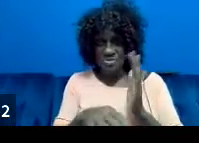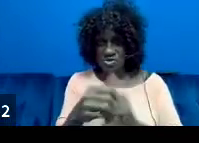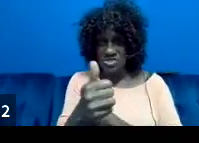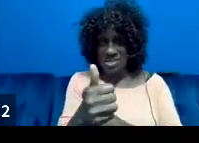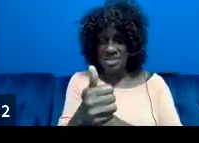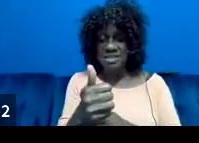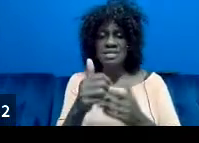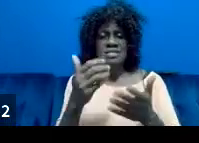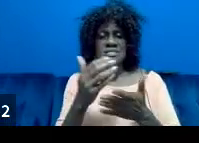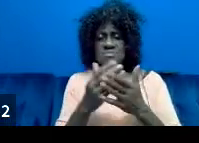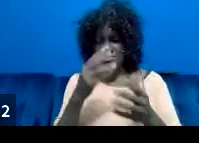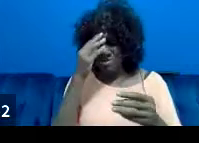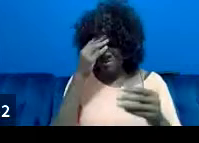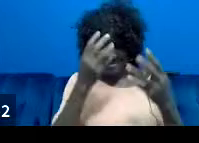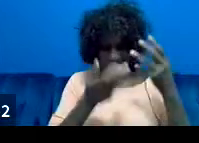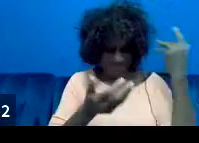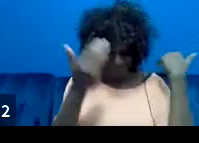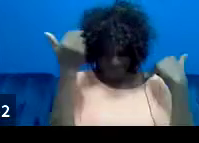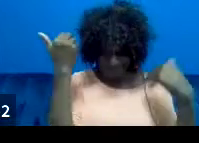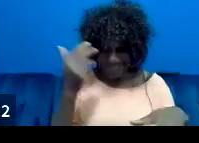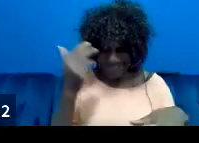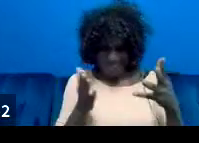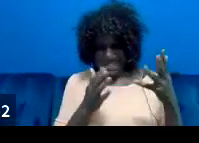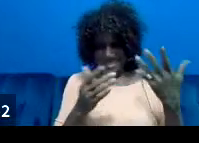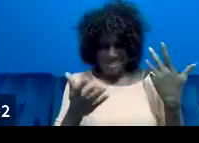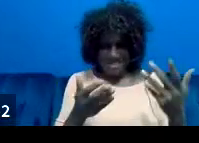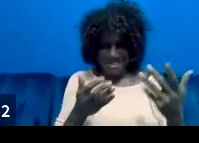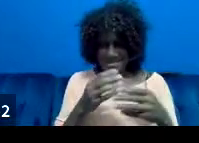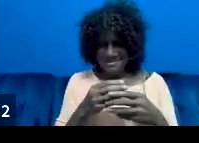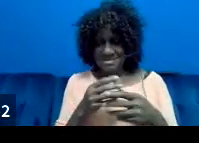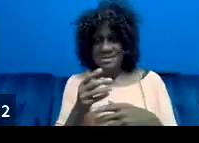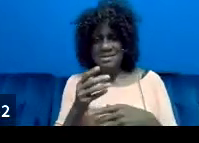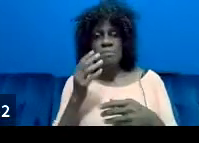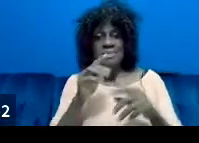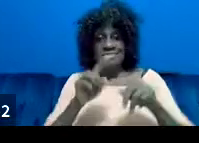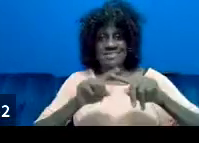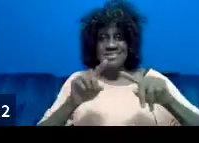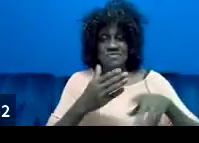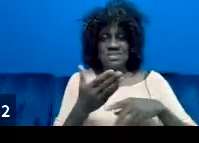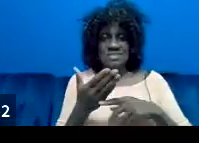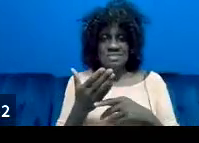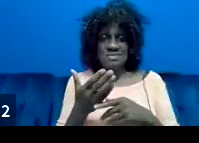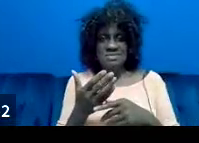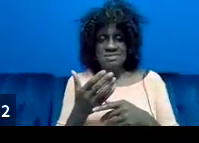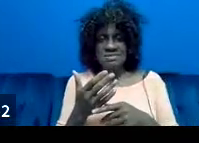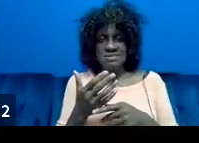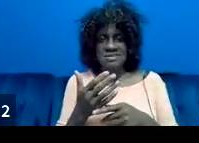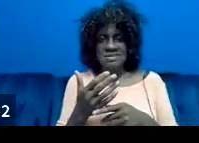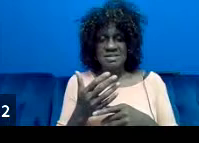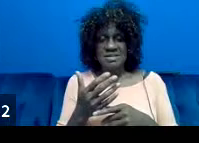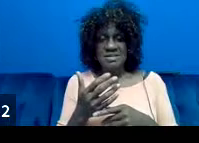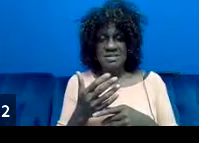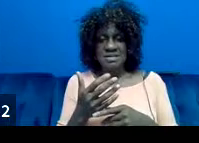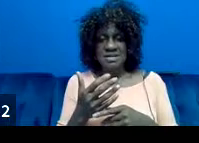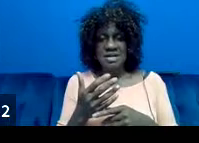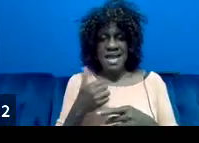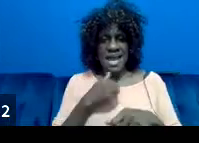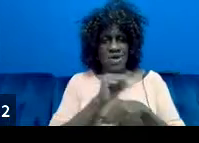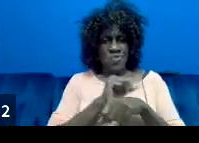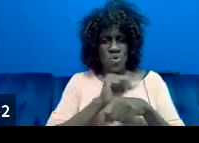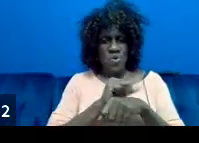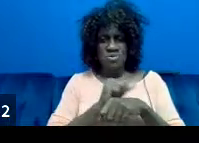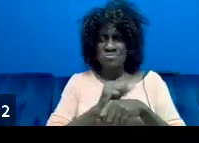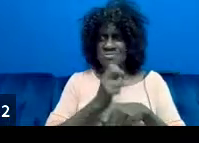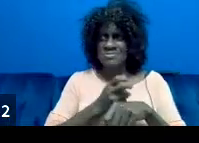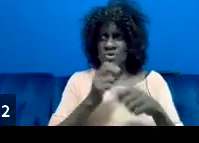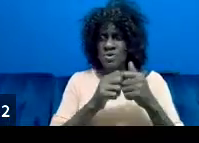you can get lost in where everything is. And so the unique thing, and that I worked on very hard